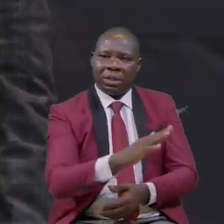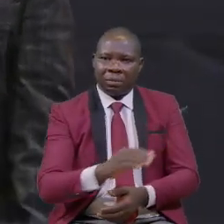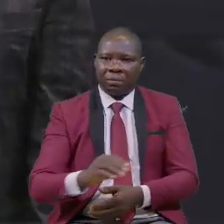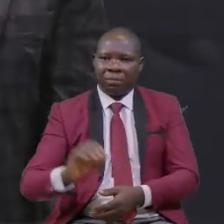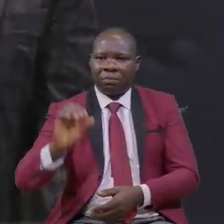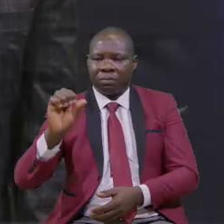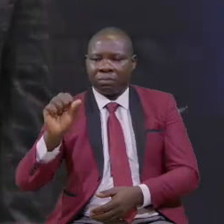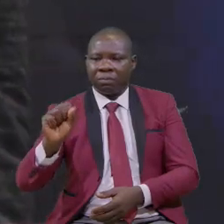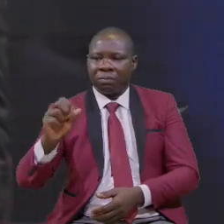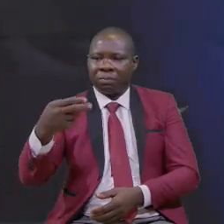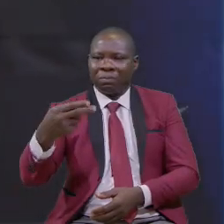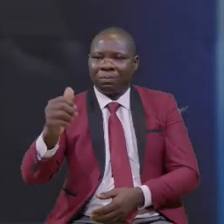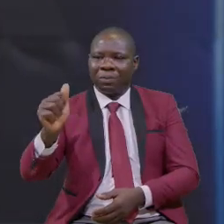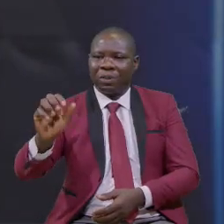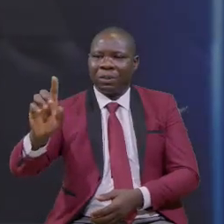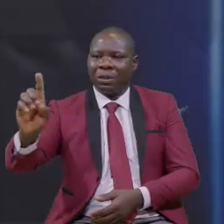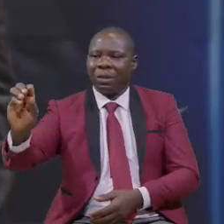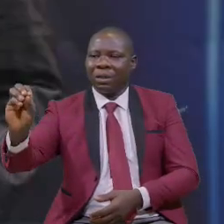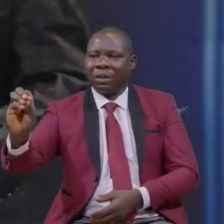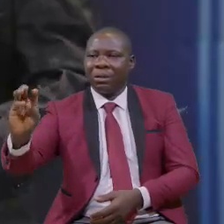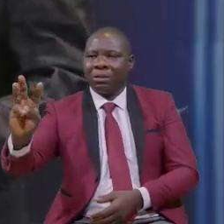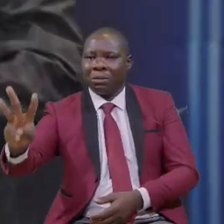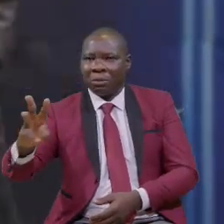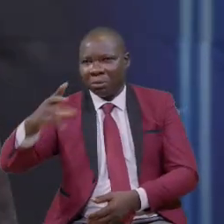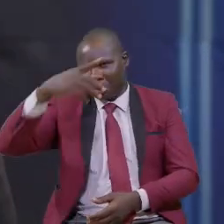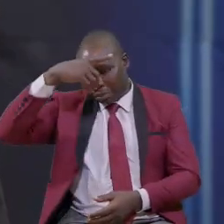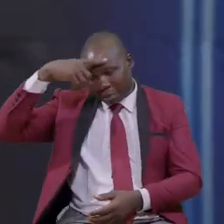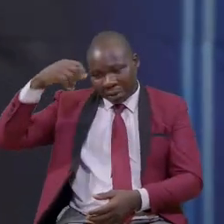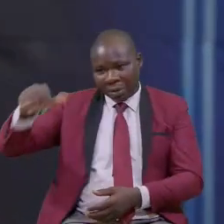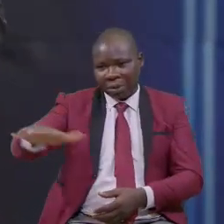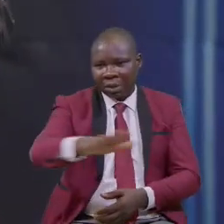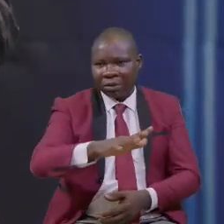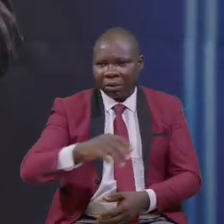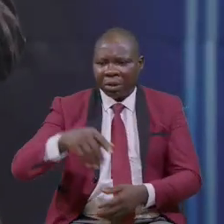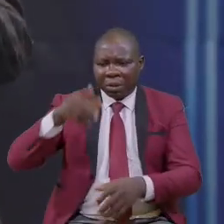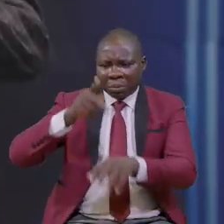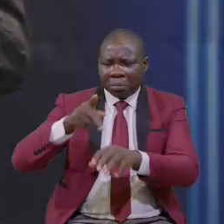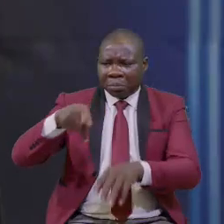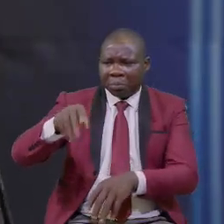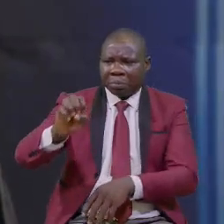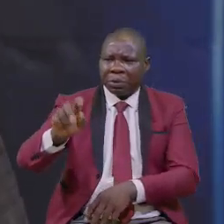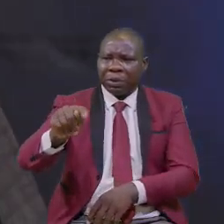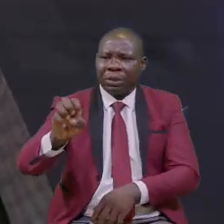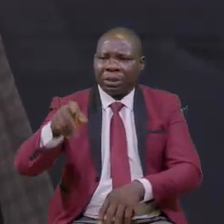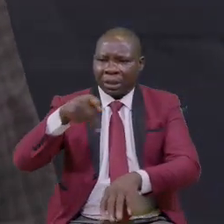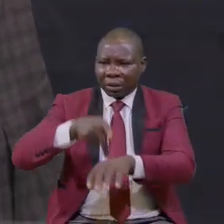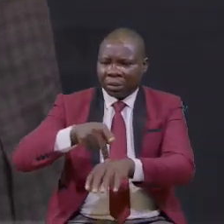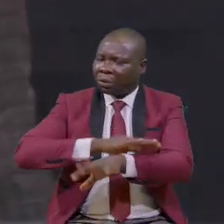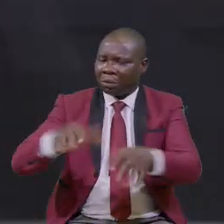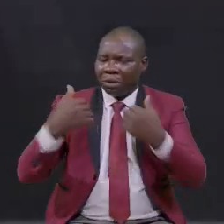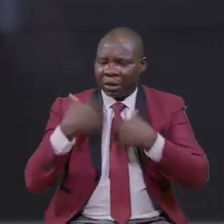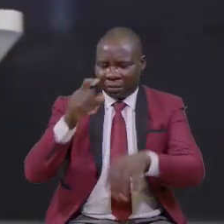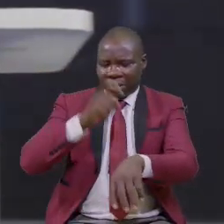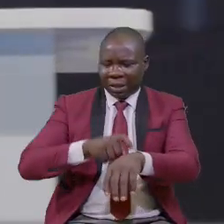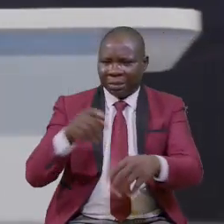Shadow. You understand? Peter did not have the time at this time now to talk to everybody. And